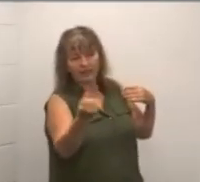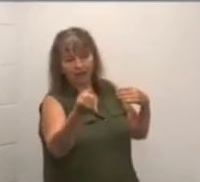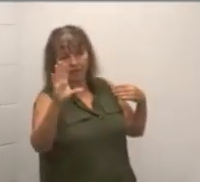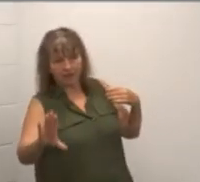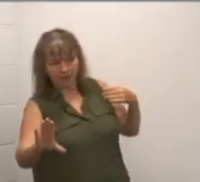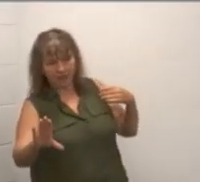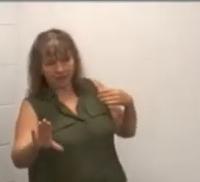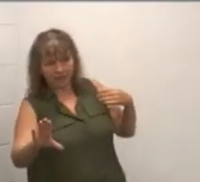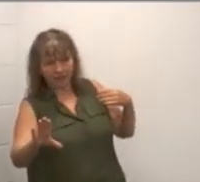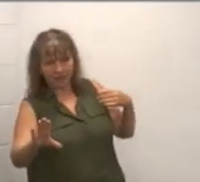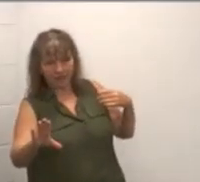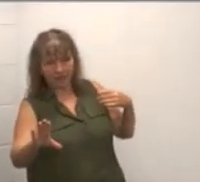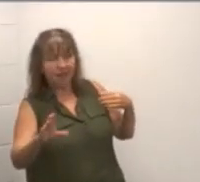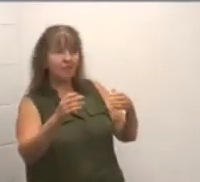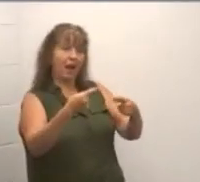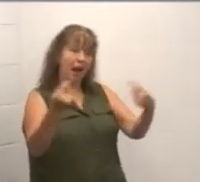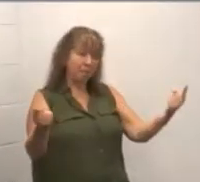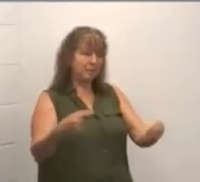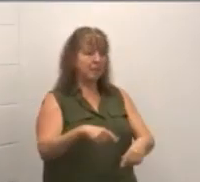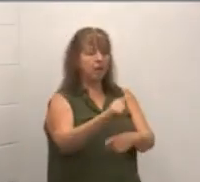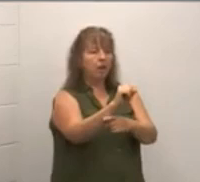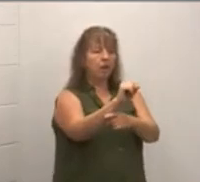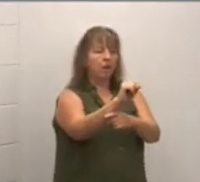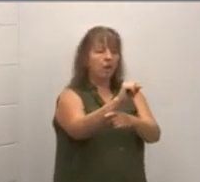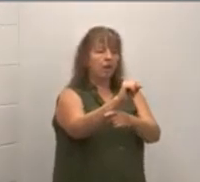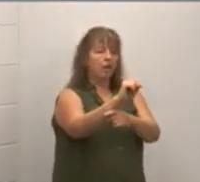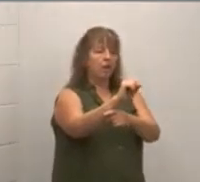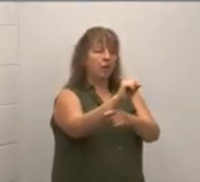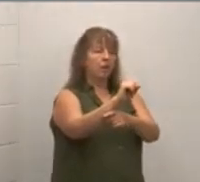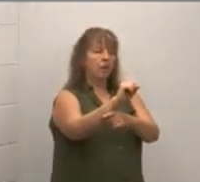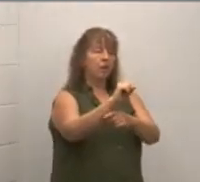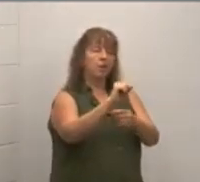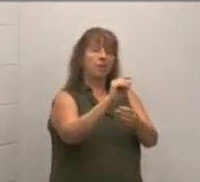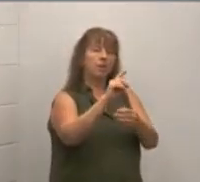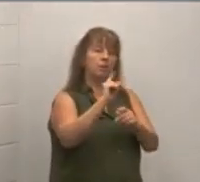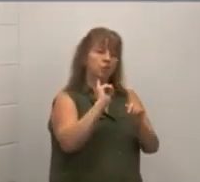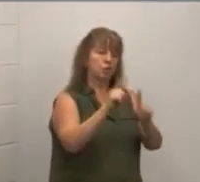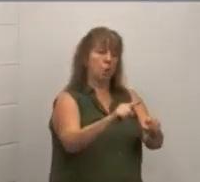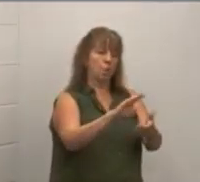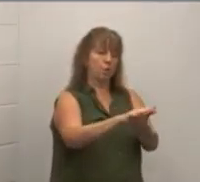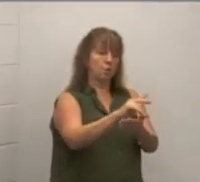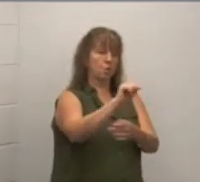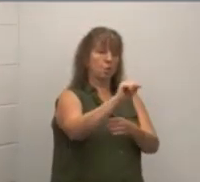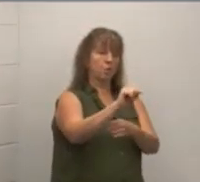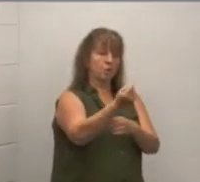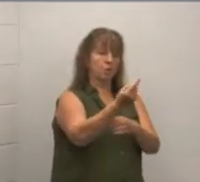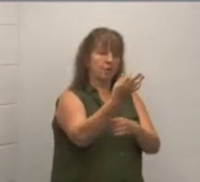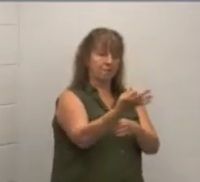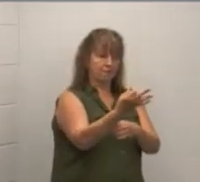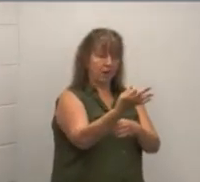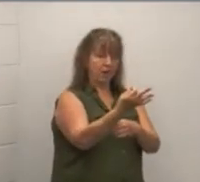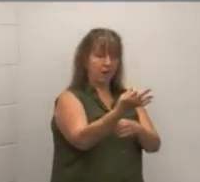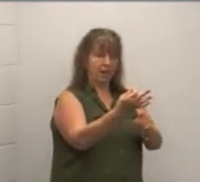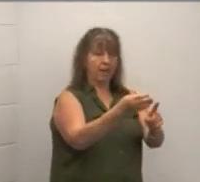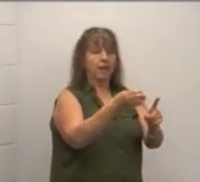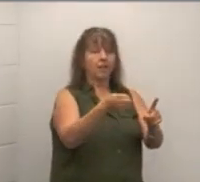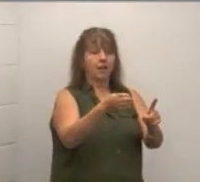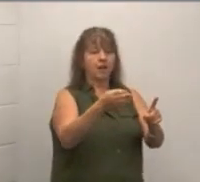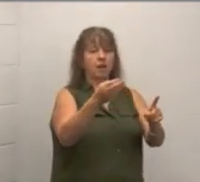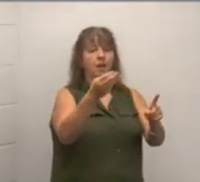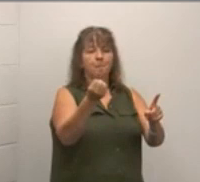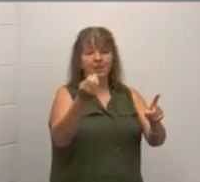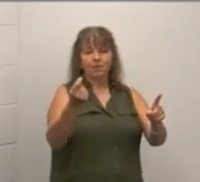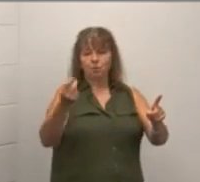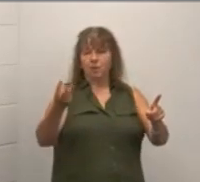Saturday, Sunday. So going five full days without being in front of his or her teacher, which we